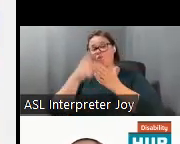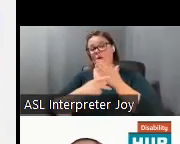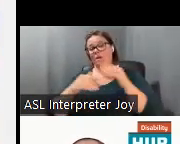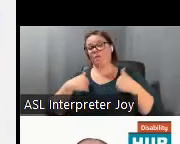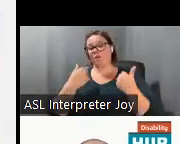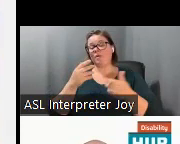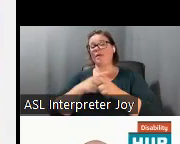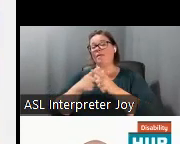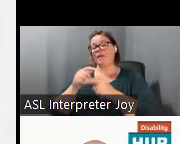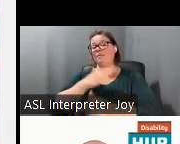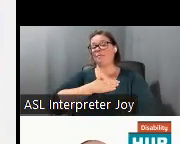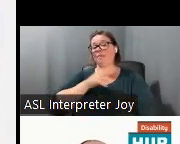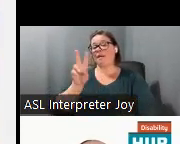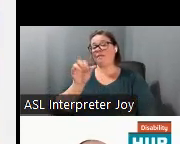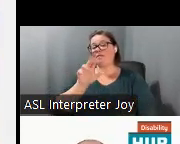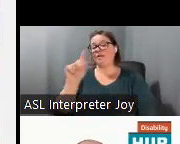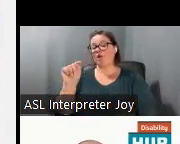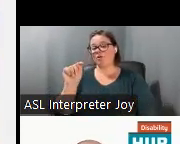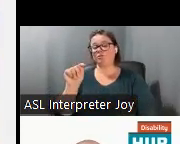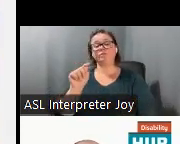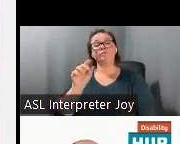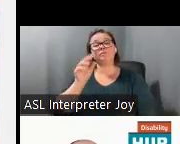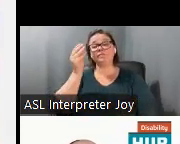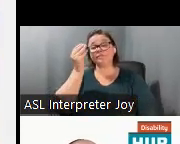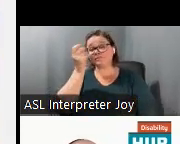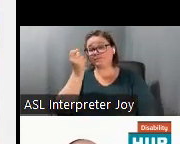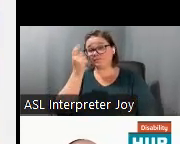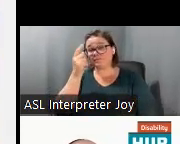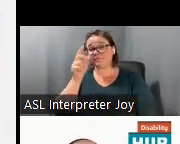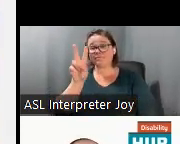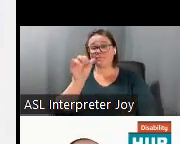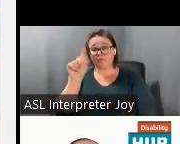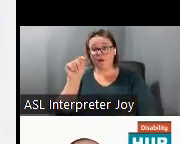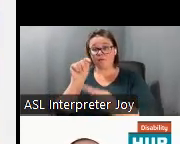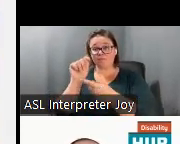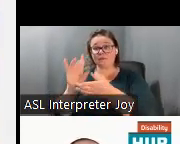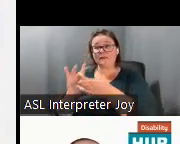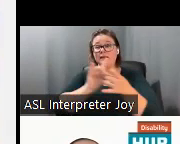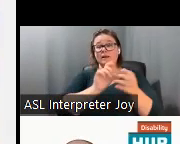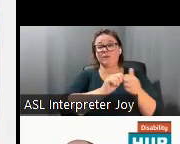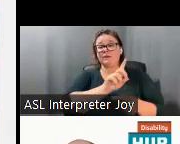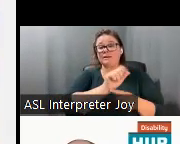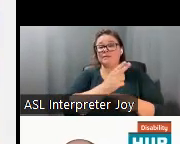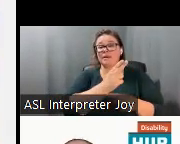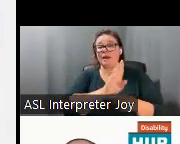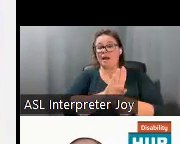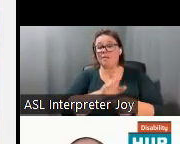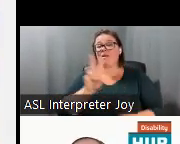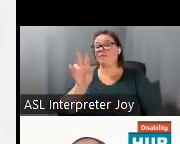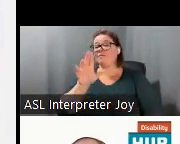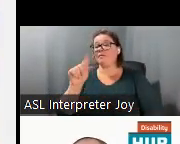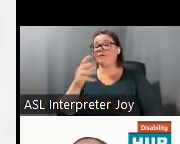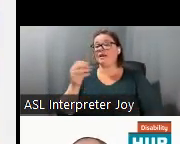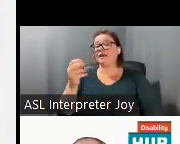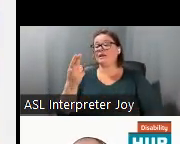then My Vault. Just a quick note, the My Vault is connected to the Disability Hub's vault and the HB